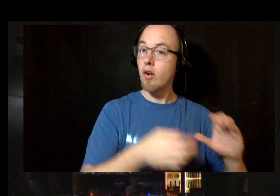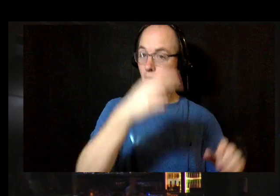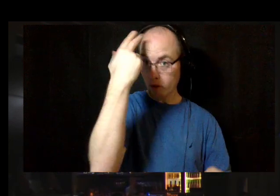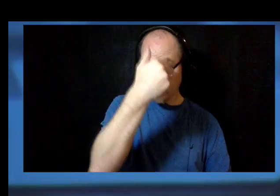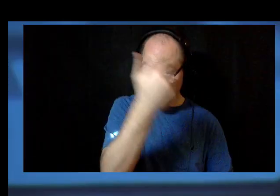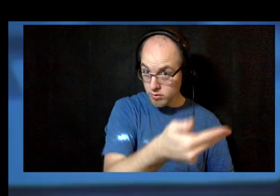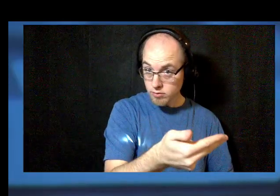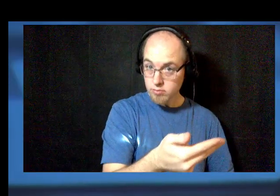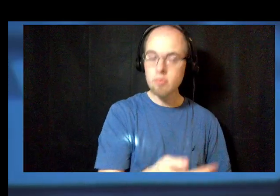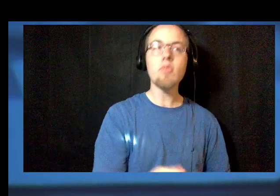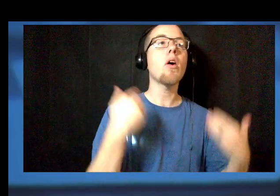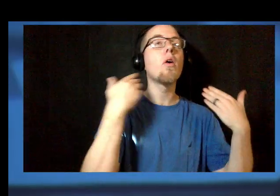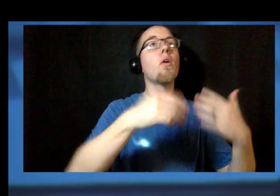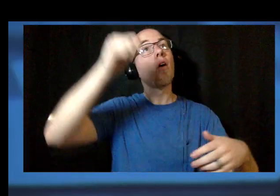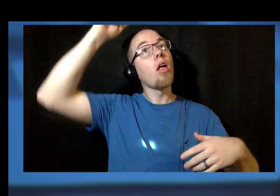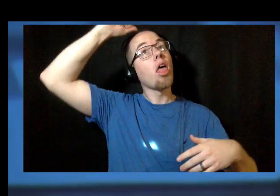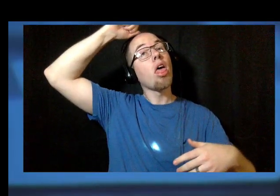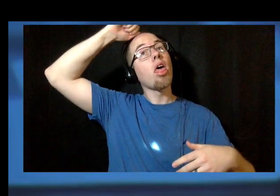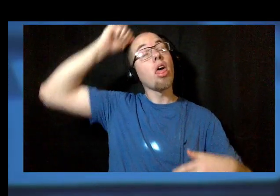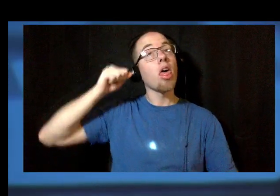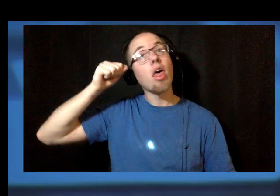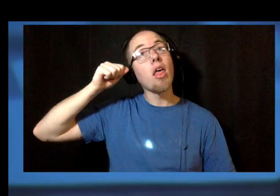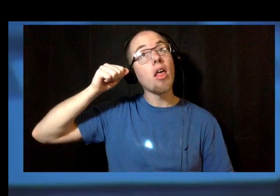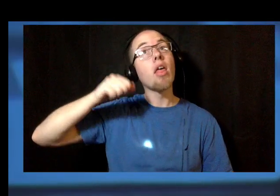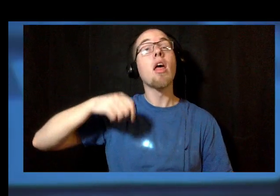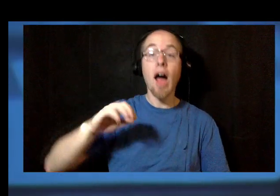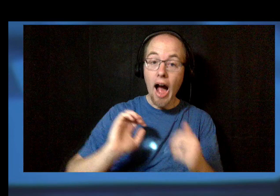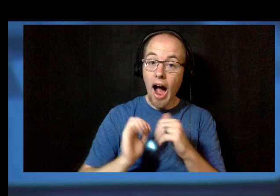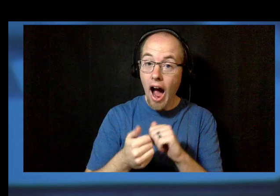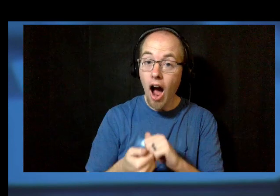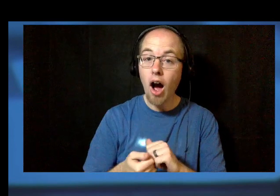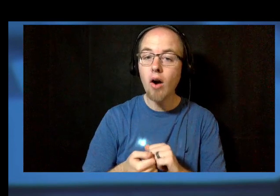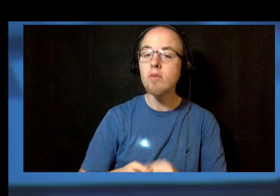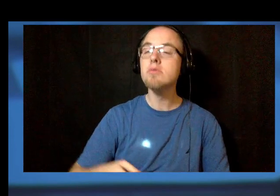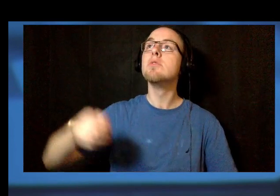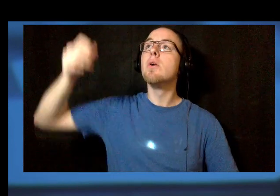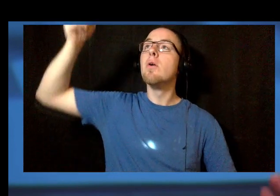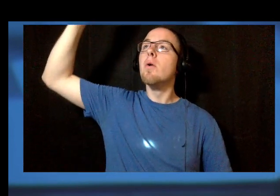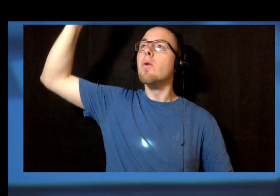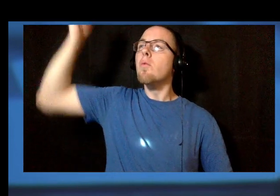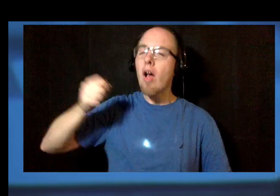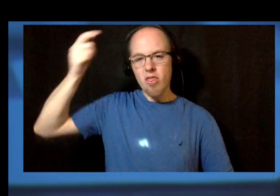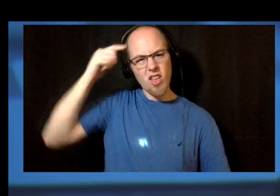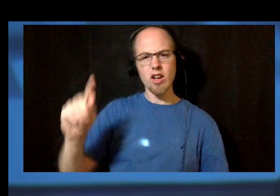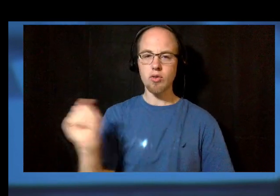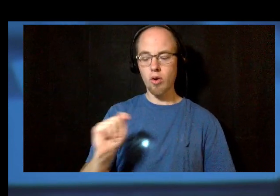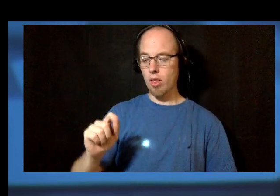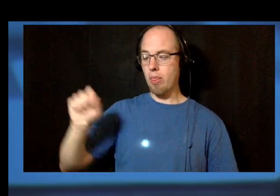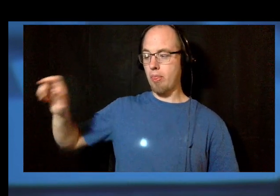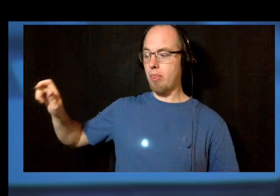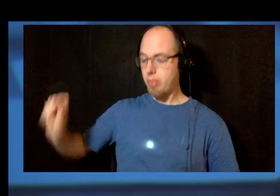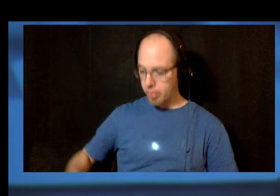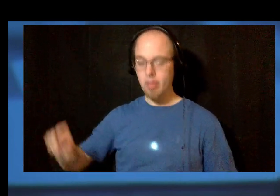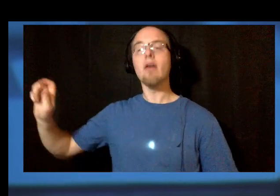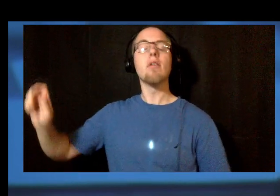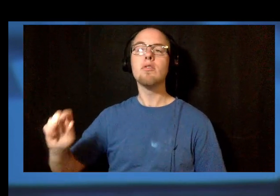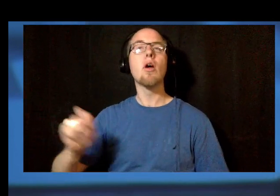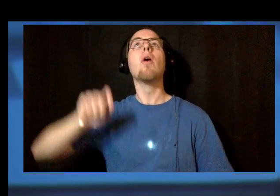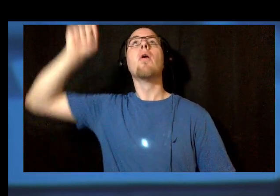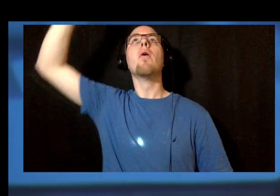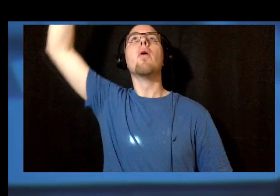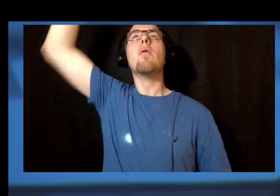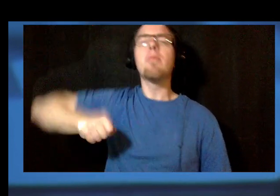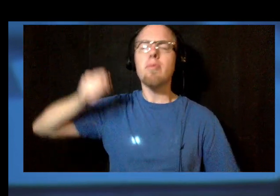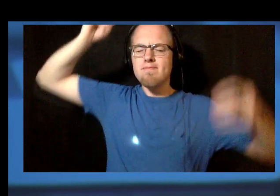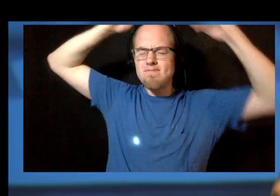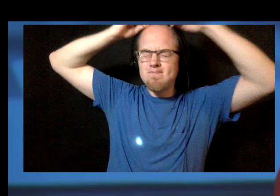cut his head open after pulling on a cord thinking he was flushing a toilet and instead ripped a skylight from the roof and smashed it